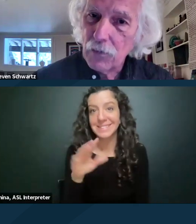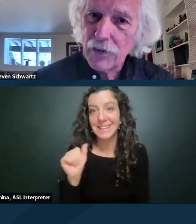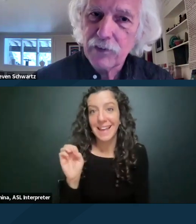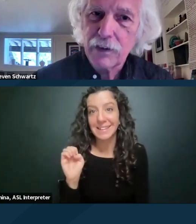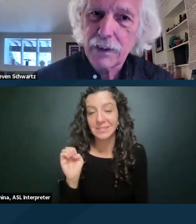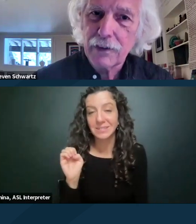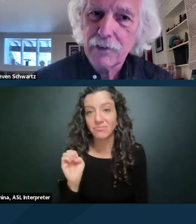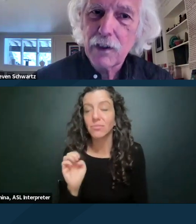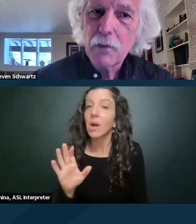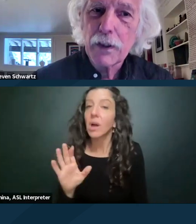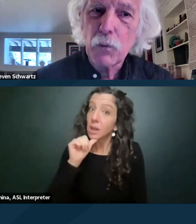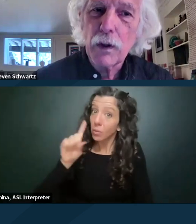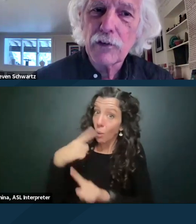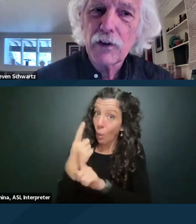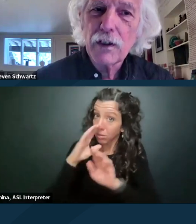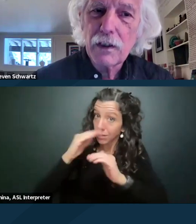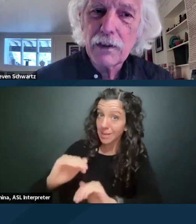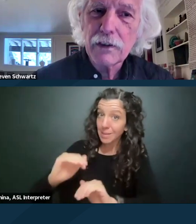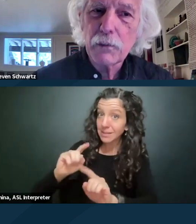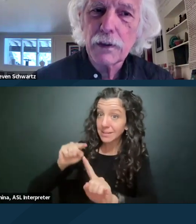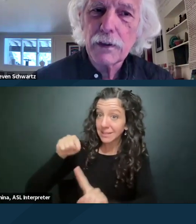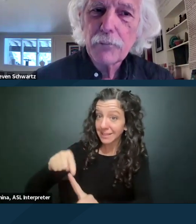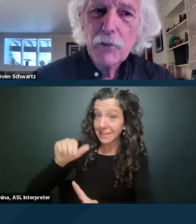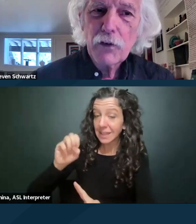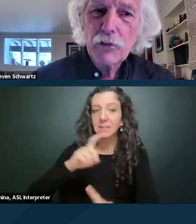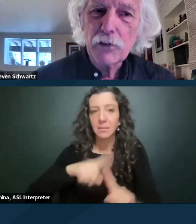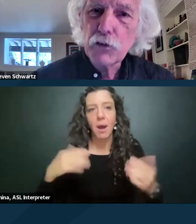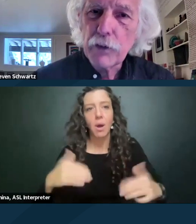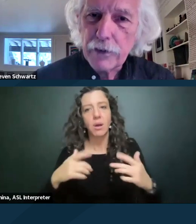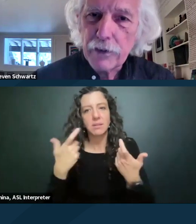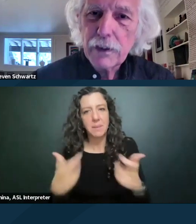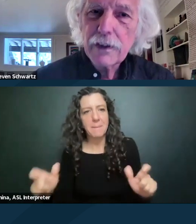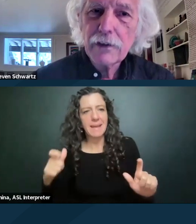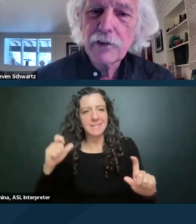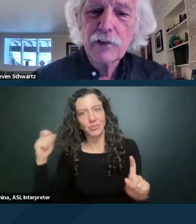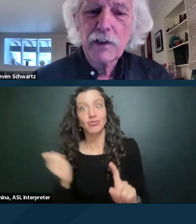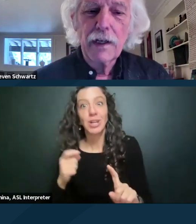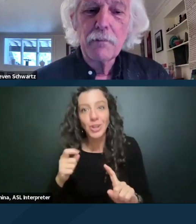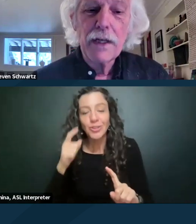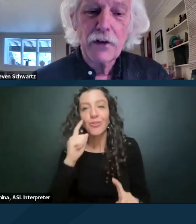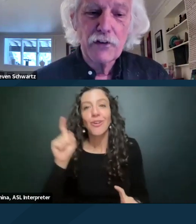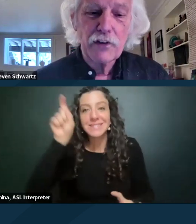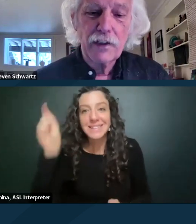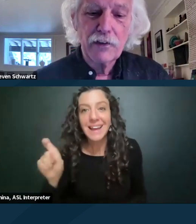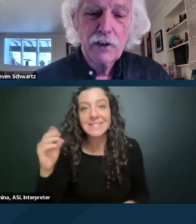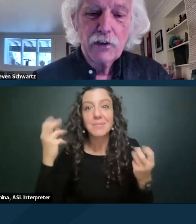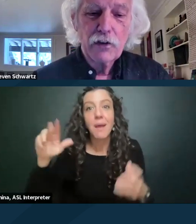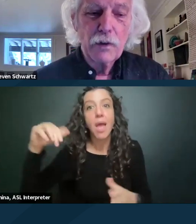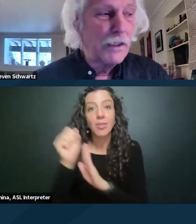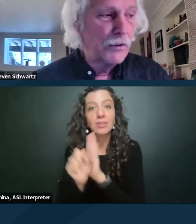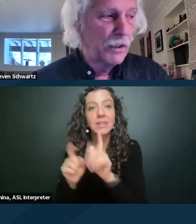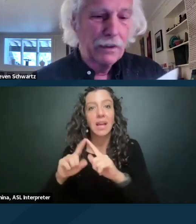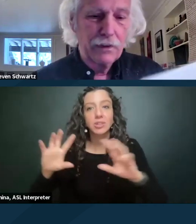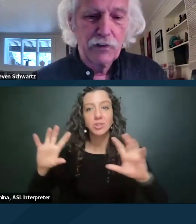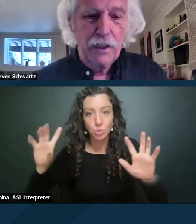not all that's in the case, but it was clearly what sort of triggered Texas and many other states